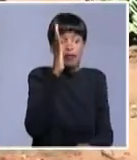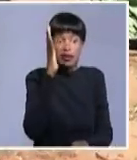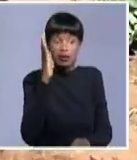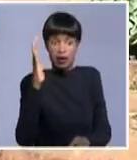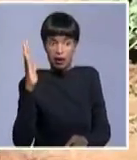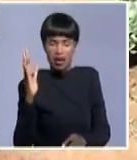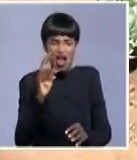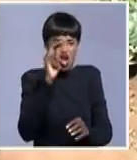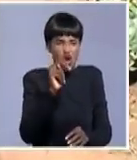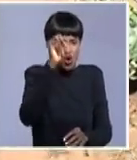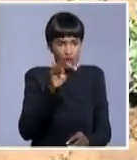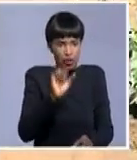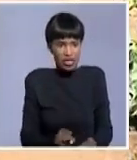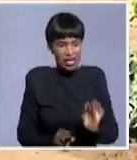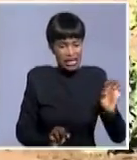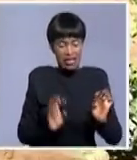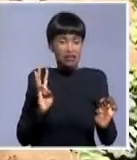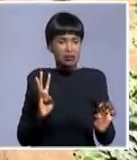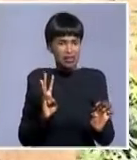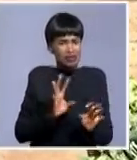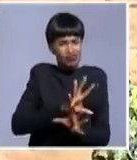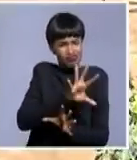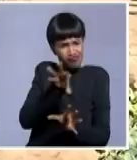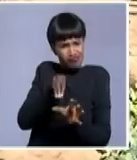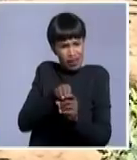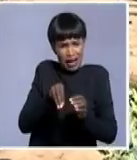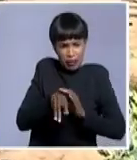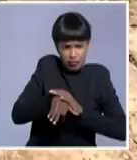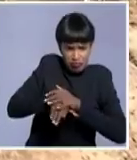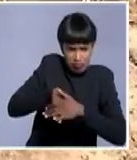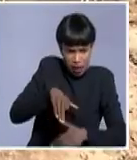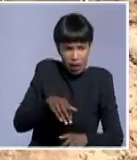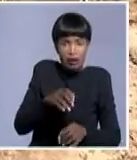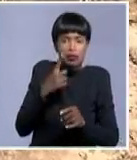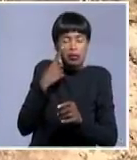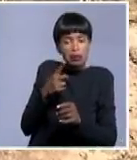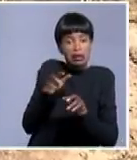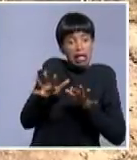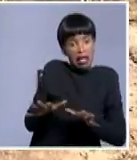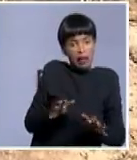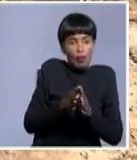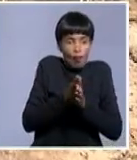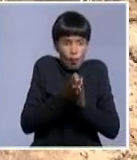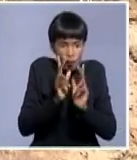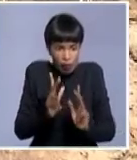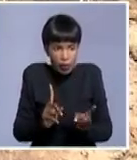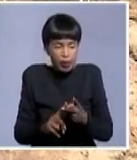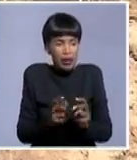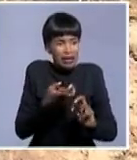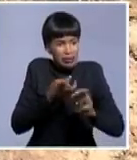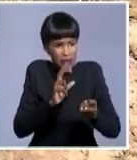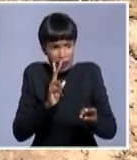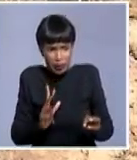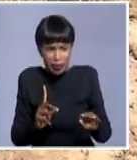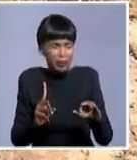from north, south to east and west. All those people have been resettled. The San people, the people with